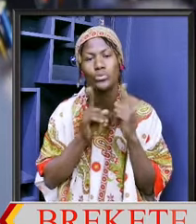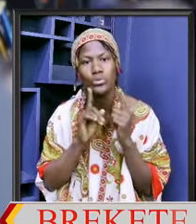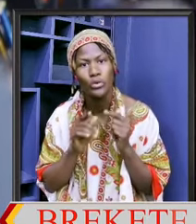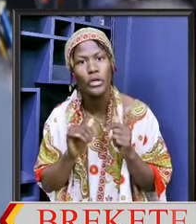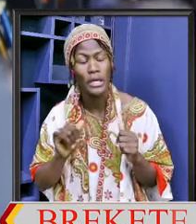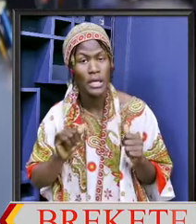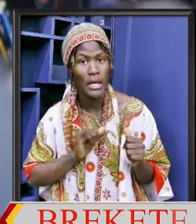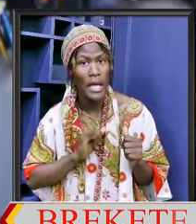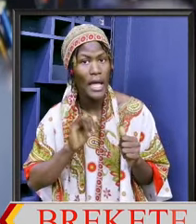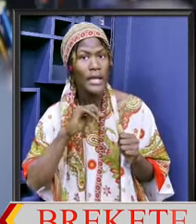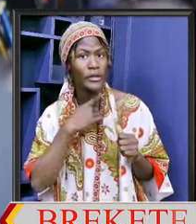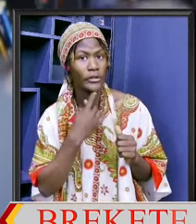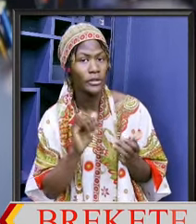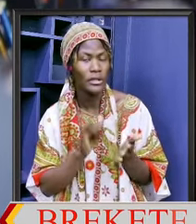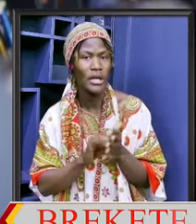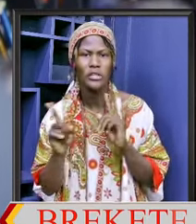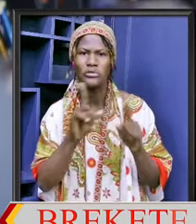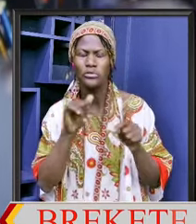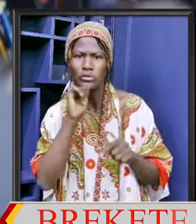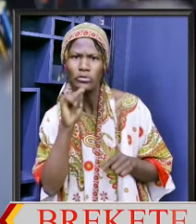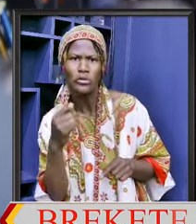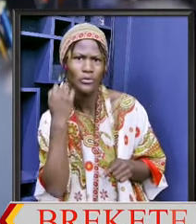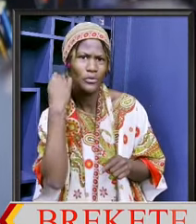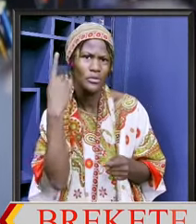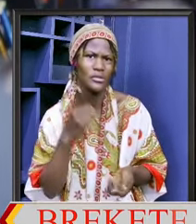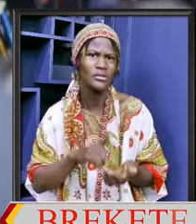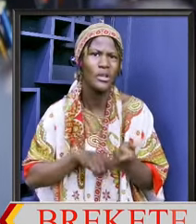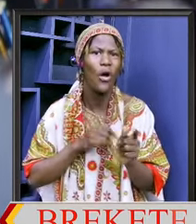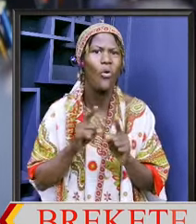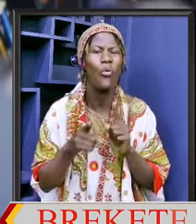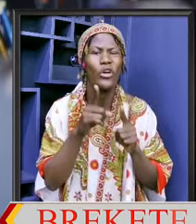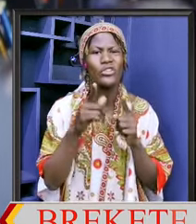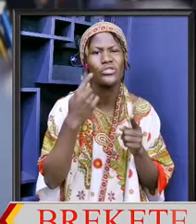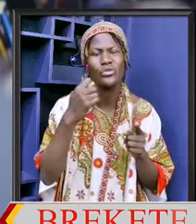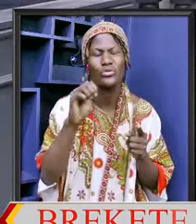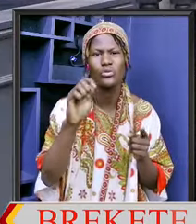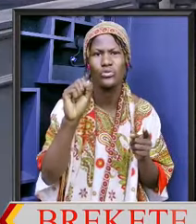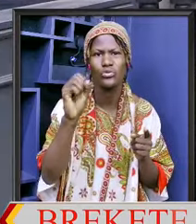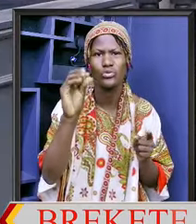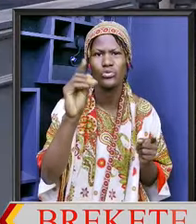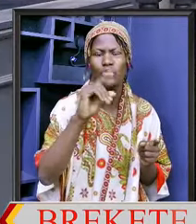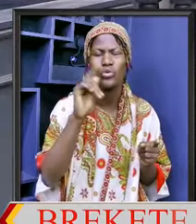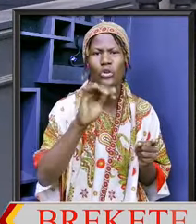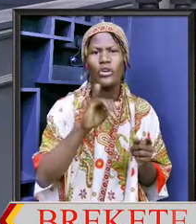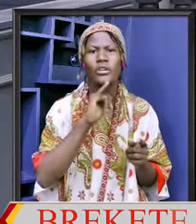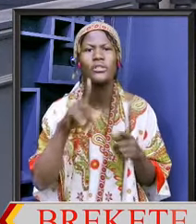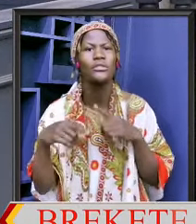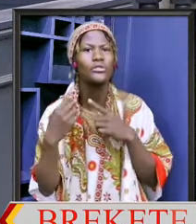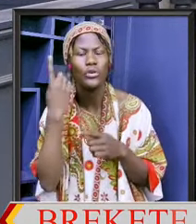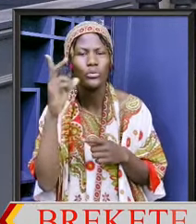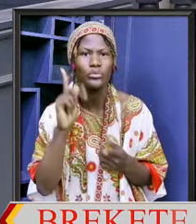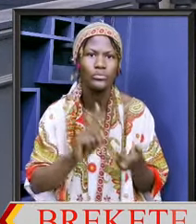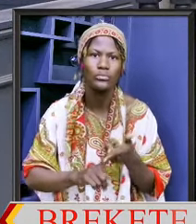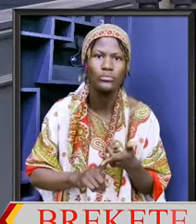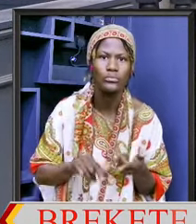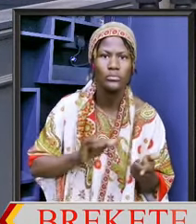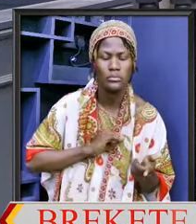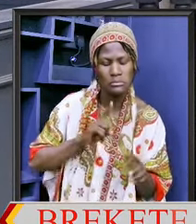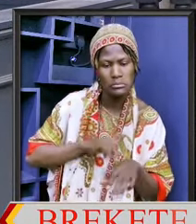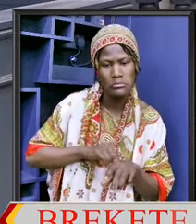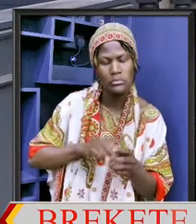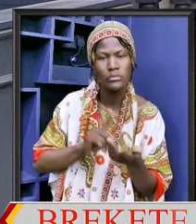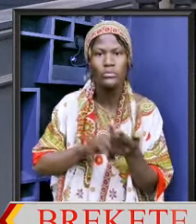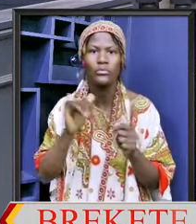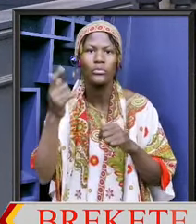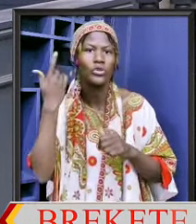sir. I say, I don't understand this. The way we get to that story, no adult. Yes, and the last time when you call me around 12, I wake up immediately,